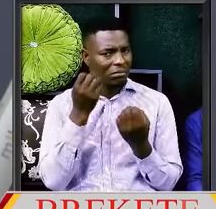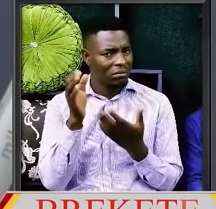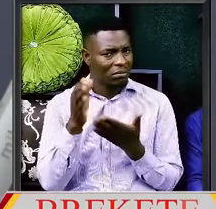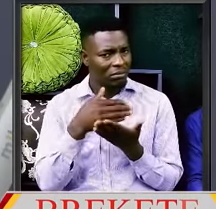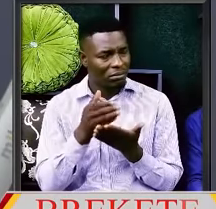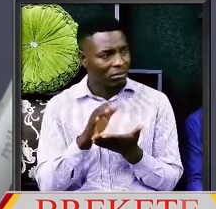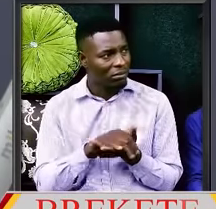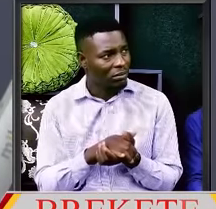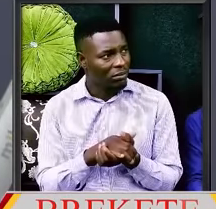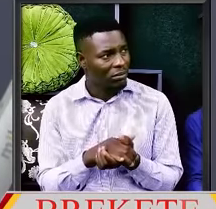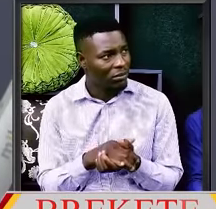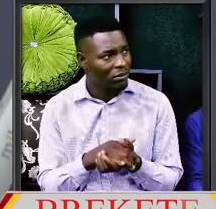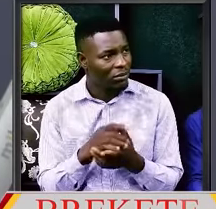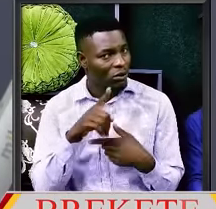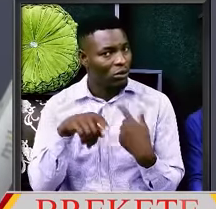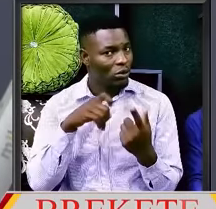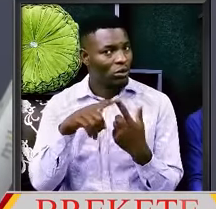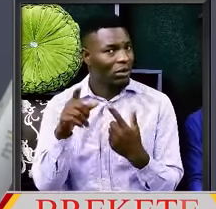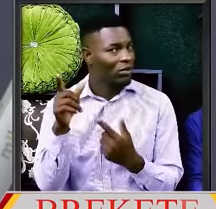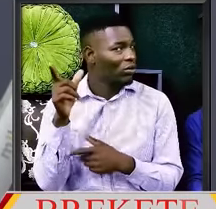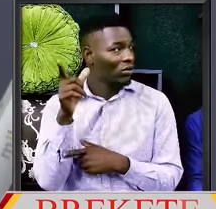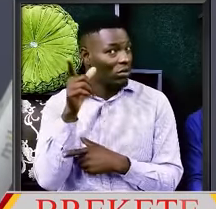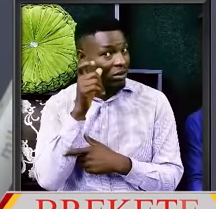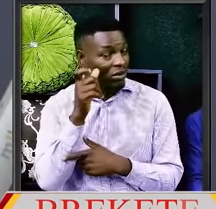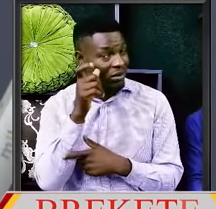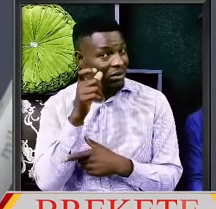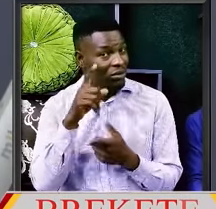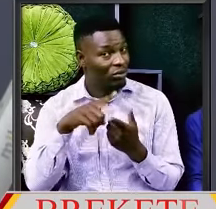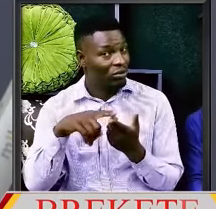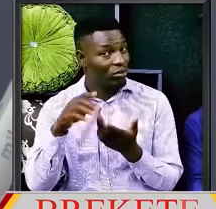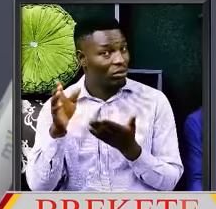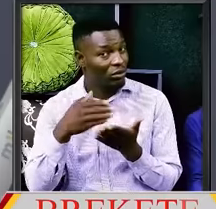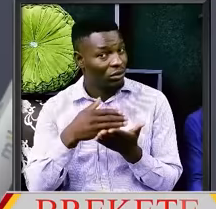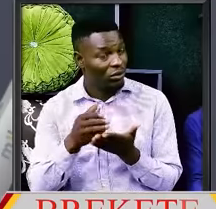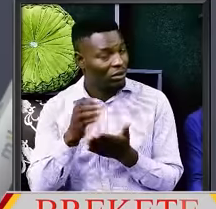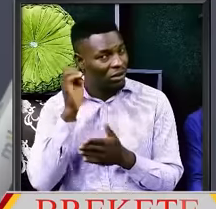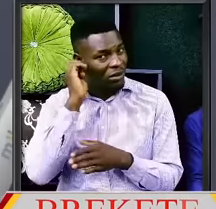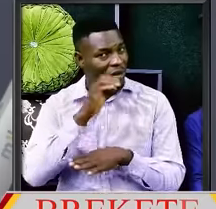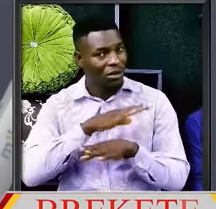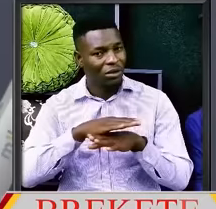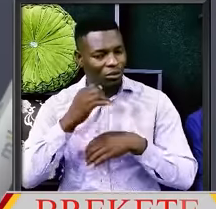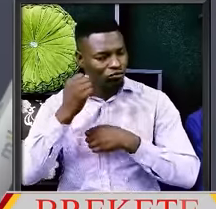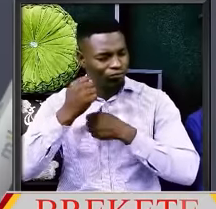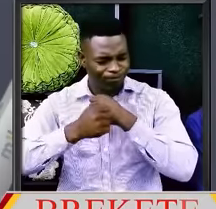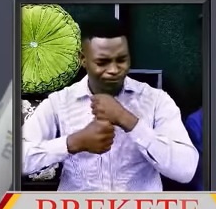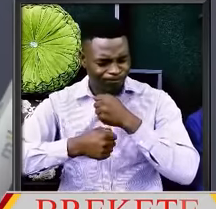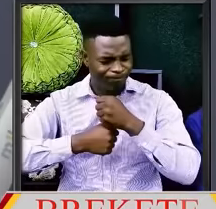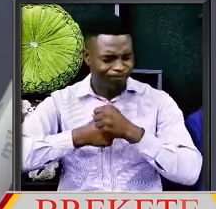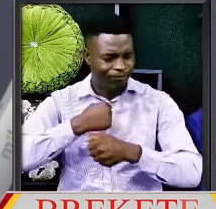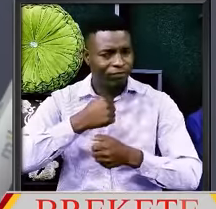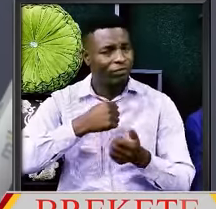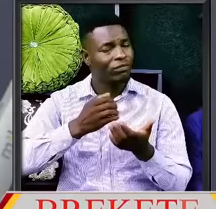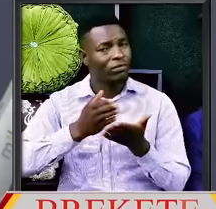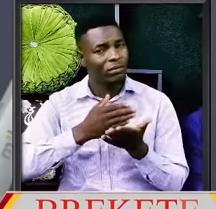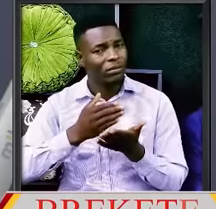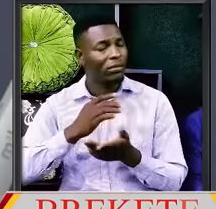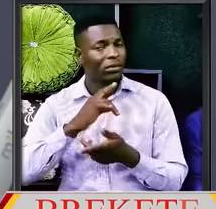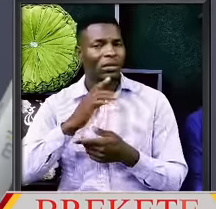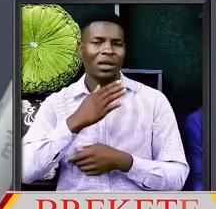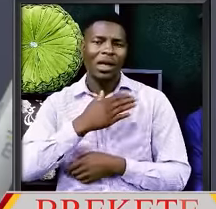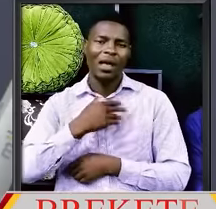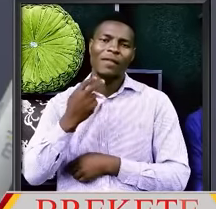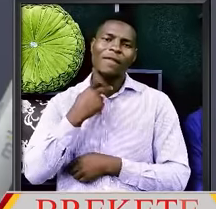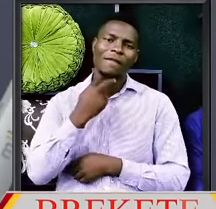sing. When you listen to Mohbad’s music, he doesn't struggle to sing. And they saw the boy